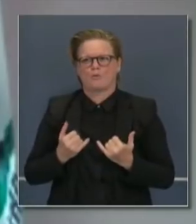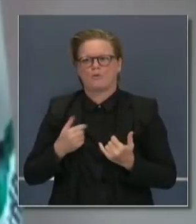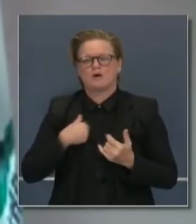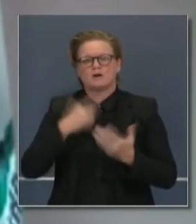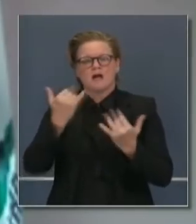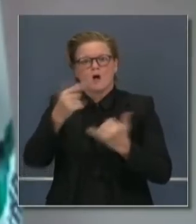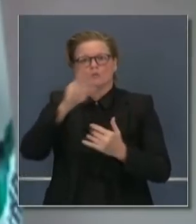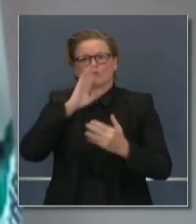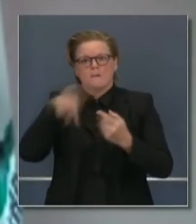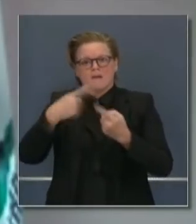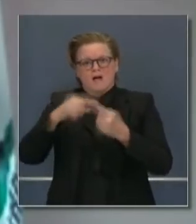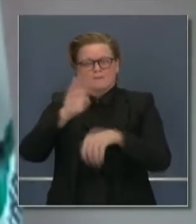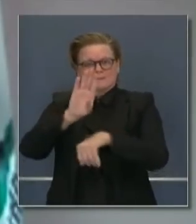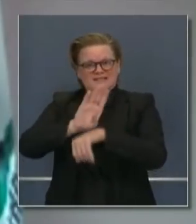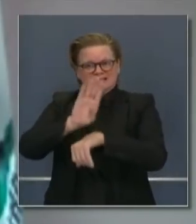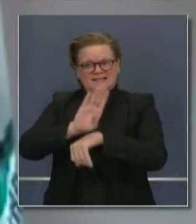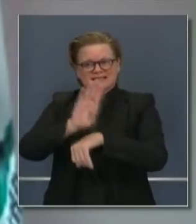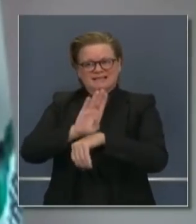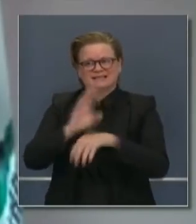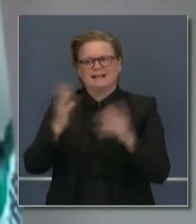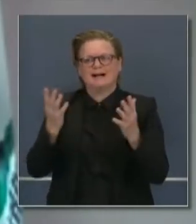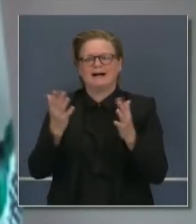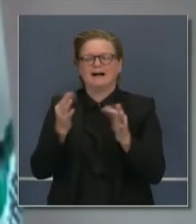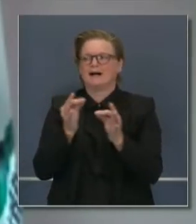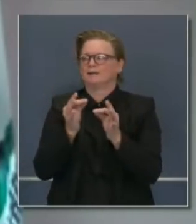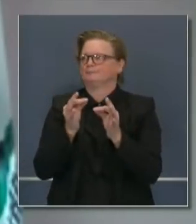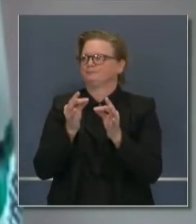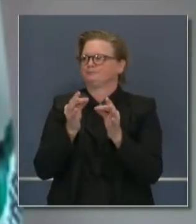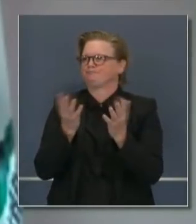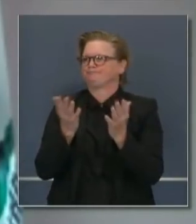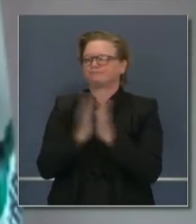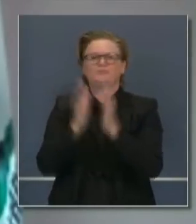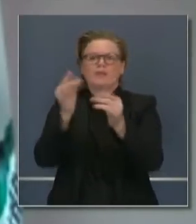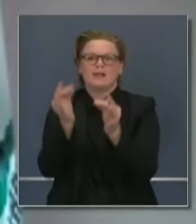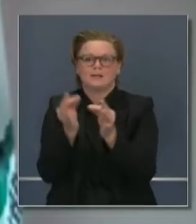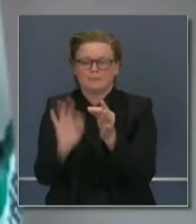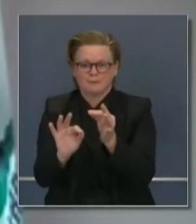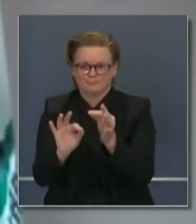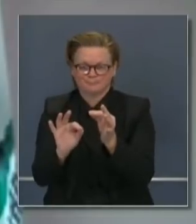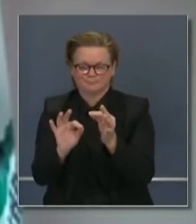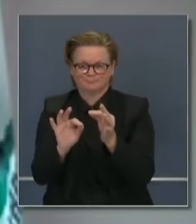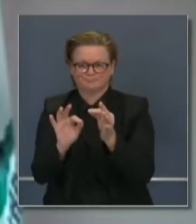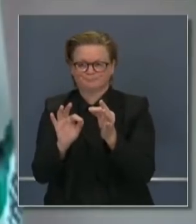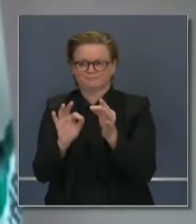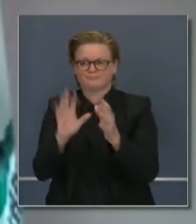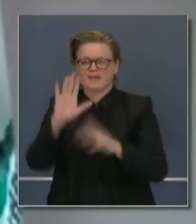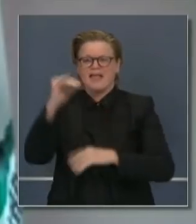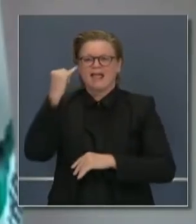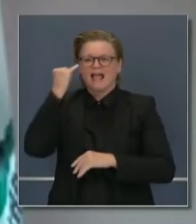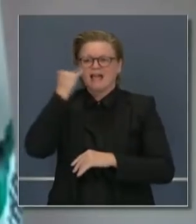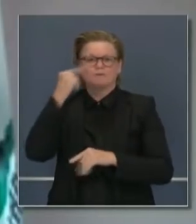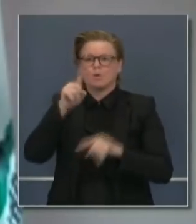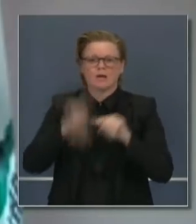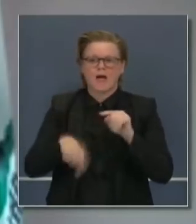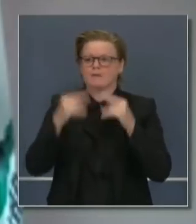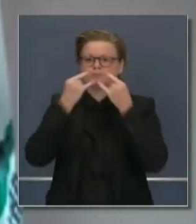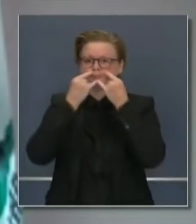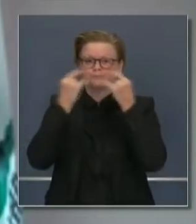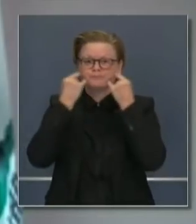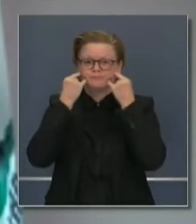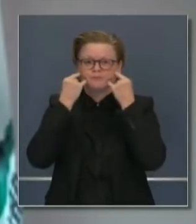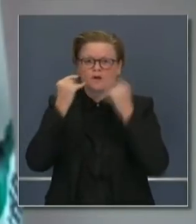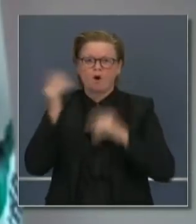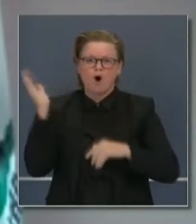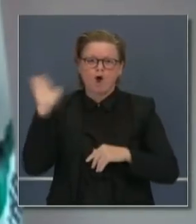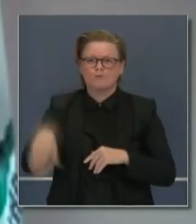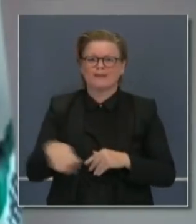about, John, I think it's simple. What we know is that where you are not able to mask entirely or